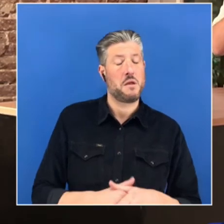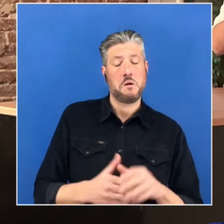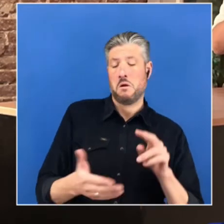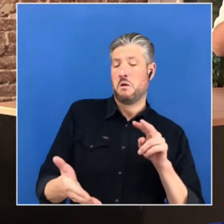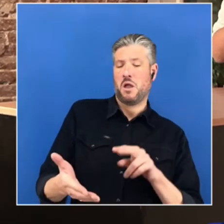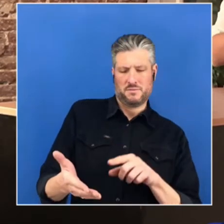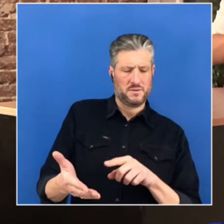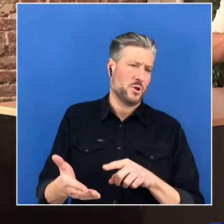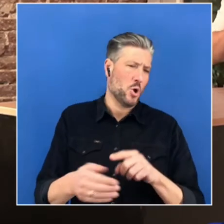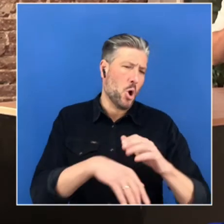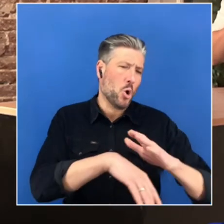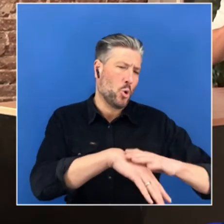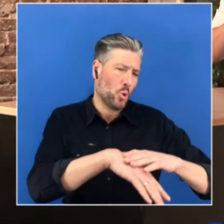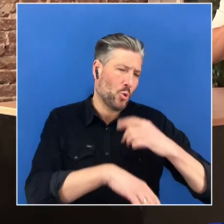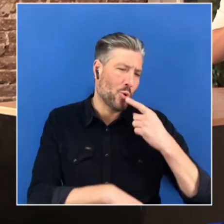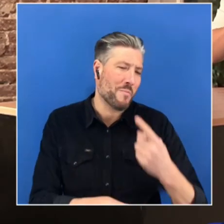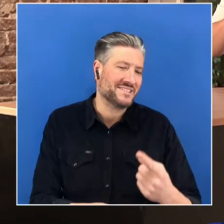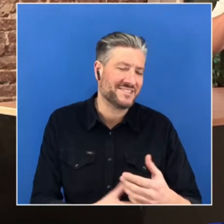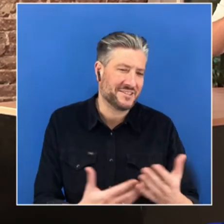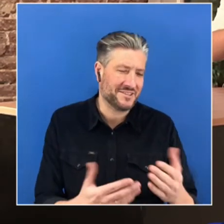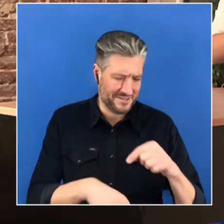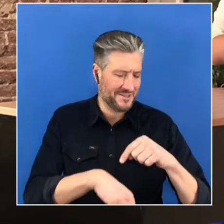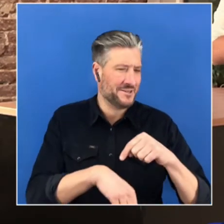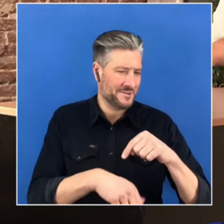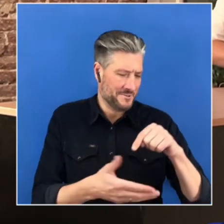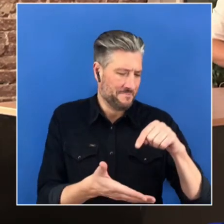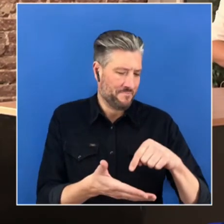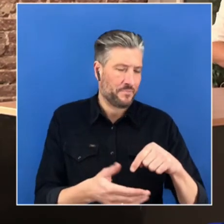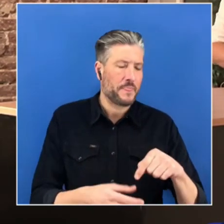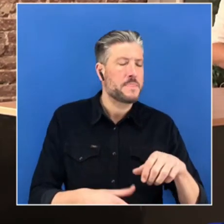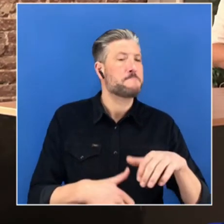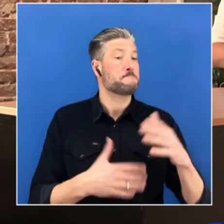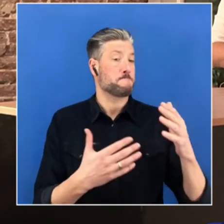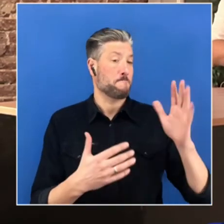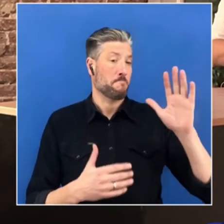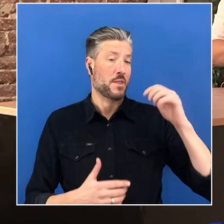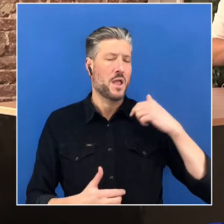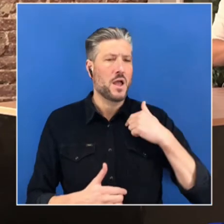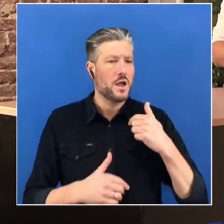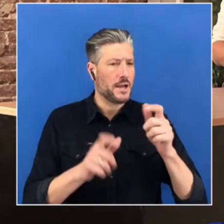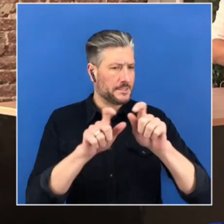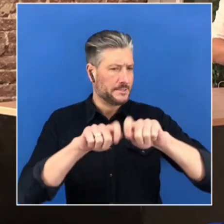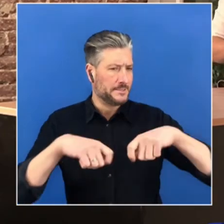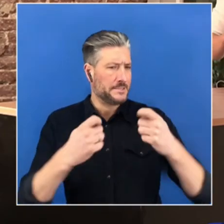really triggered me with is in Teams calls when you're talking over each other.